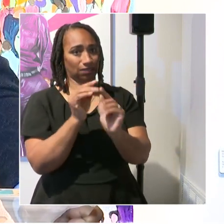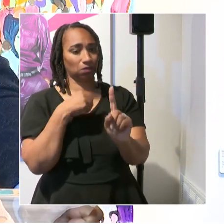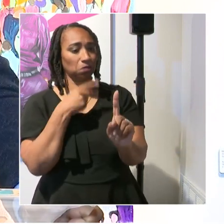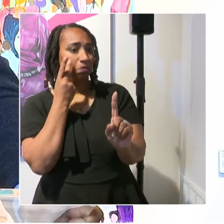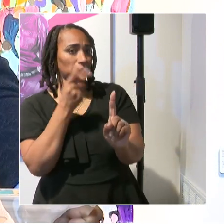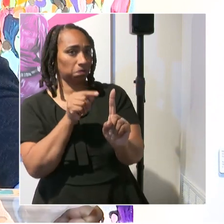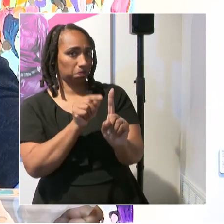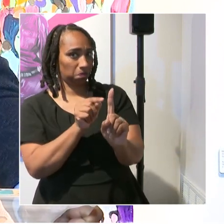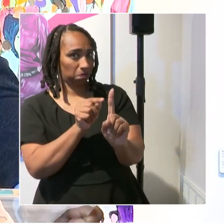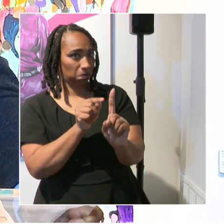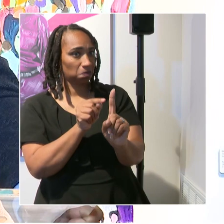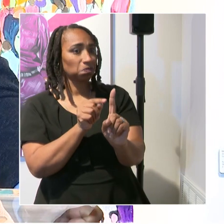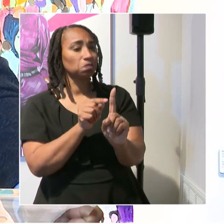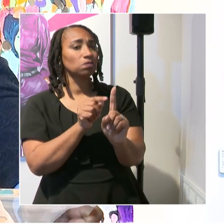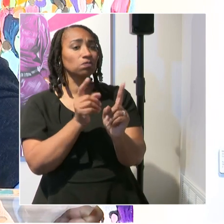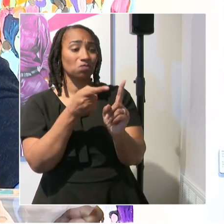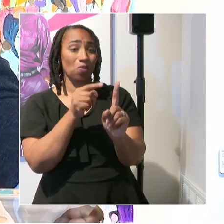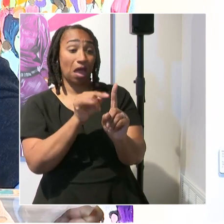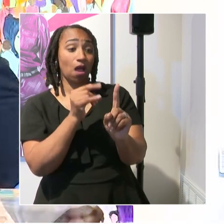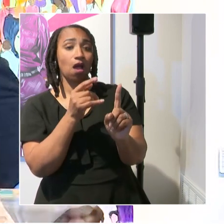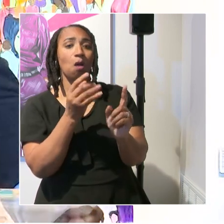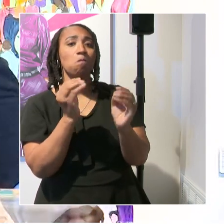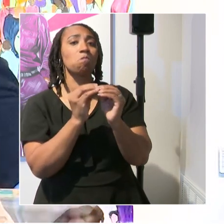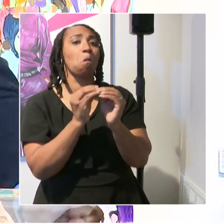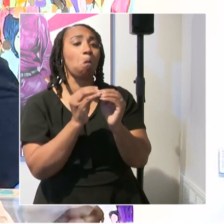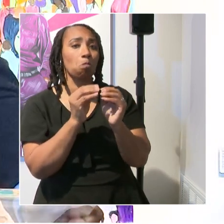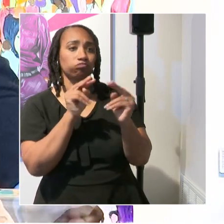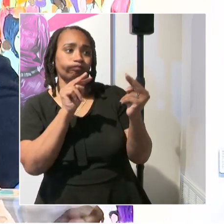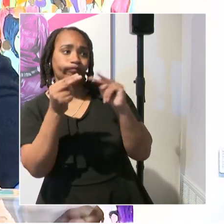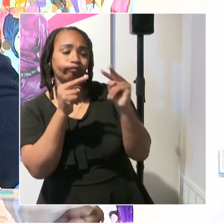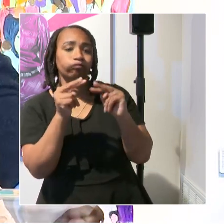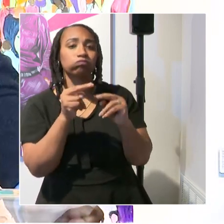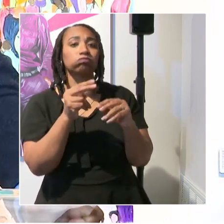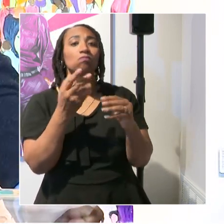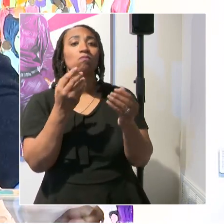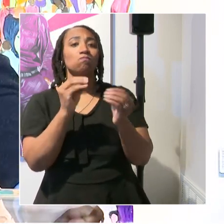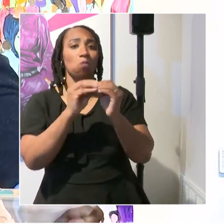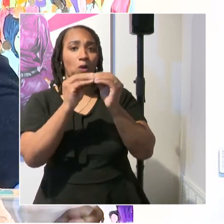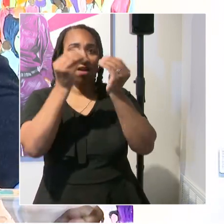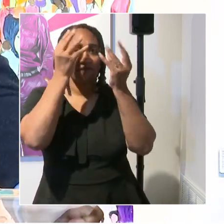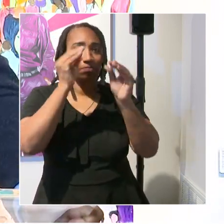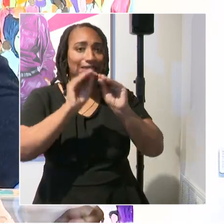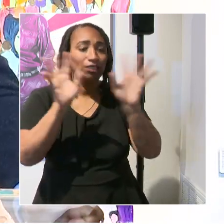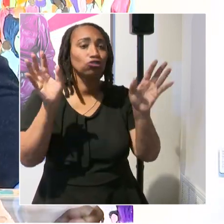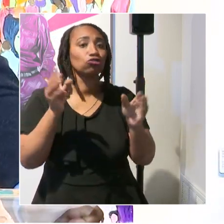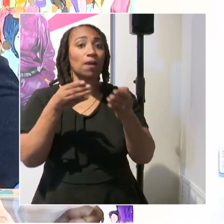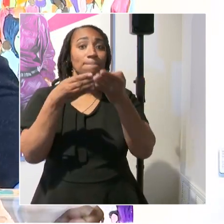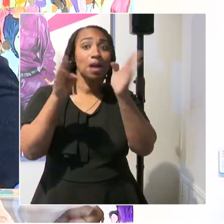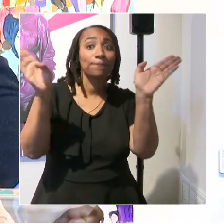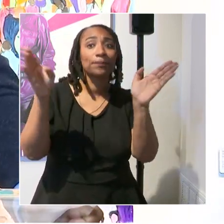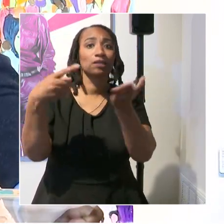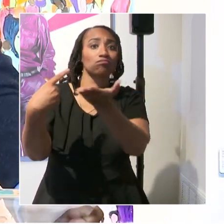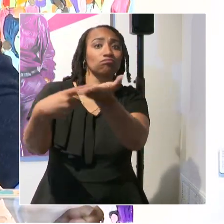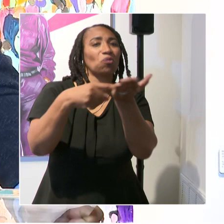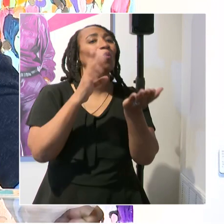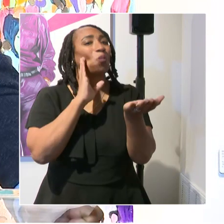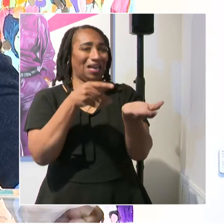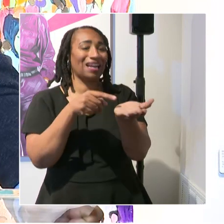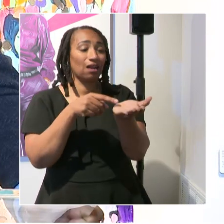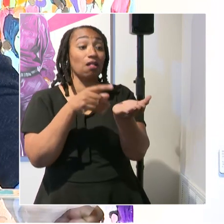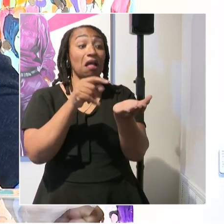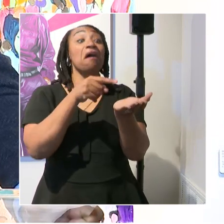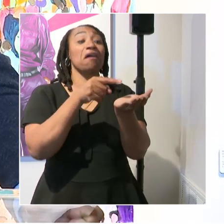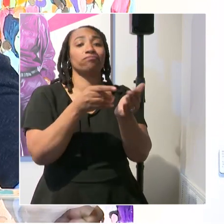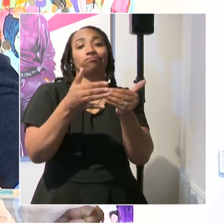a little more clarity to the public and to you all about what's going to happen subsequent to that